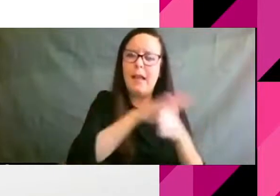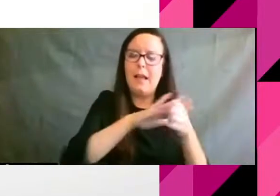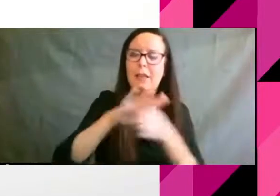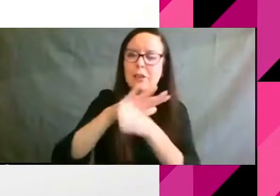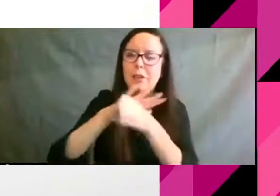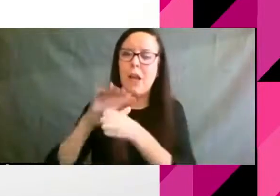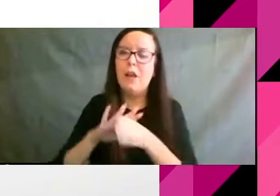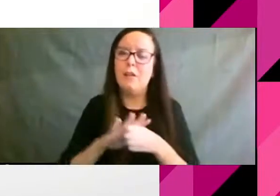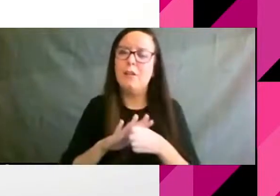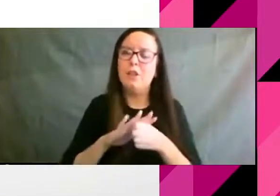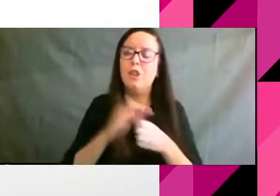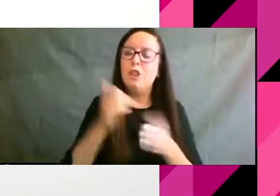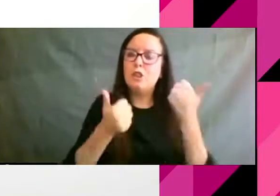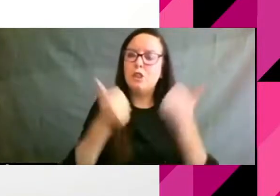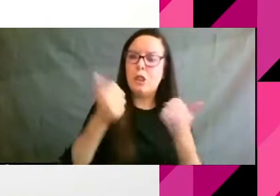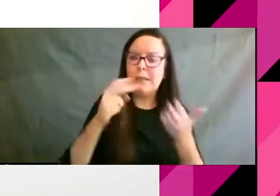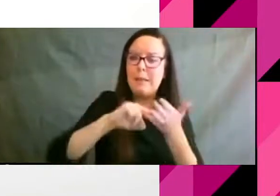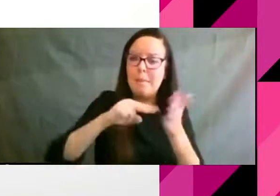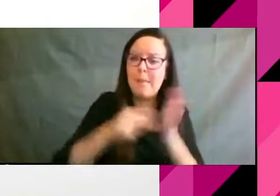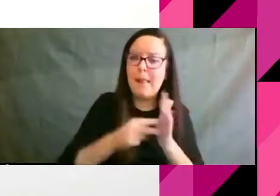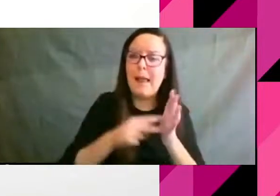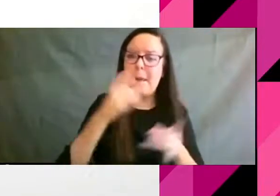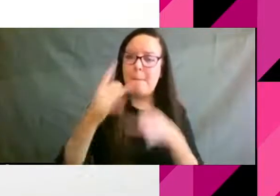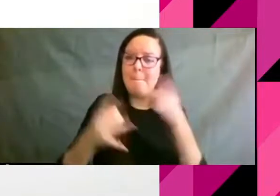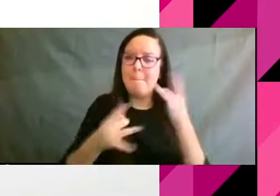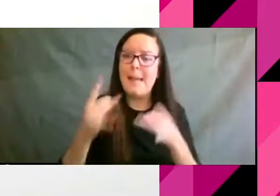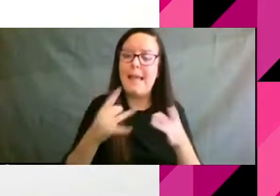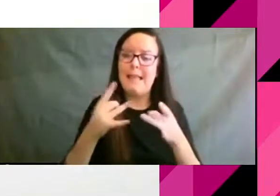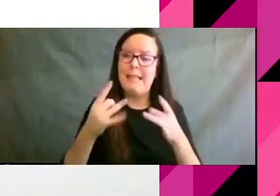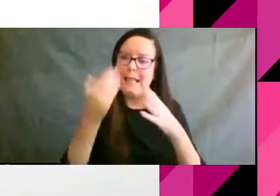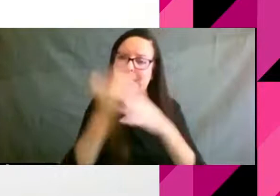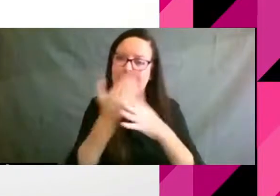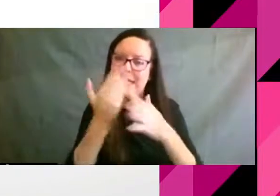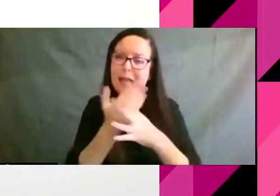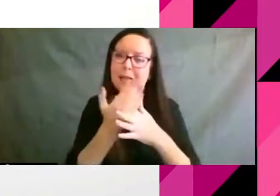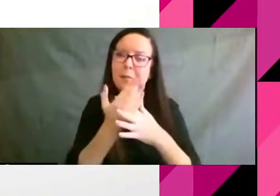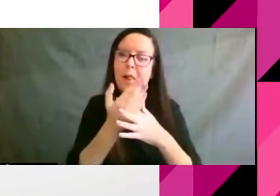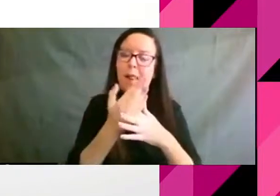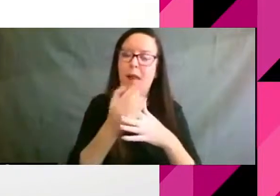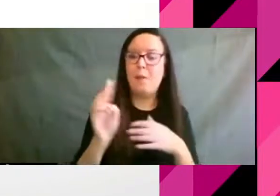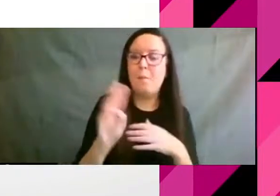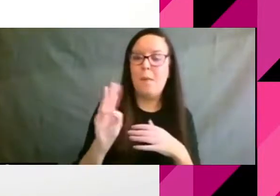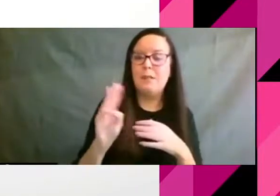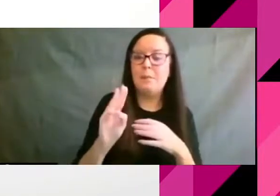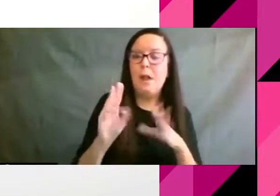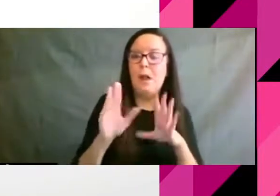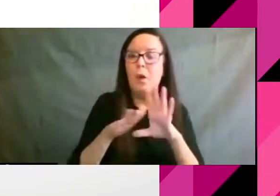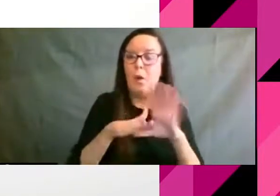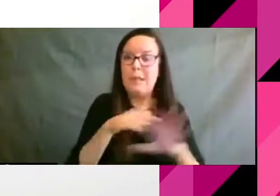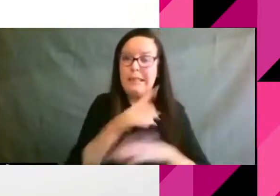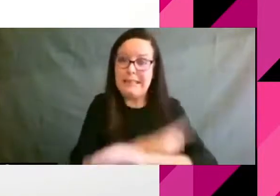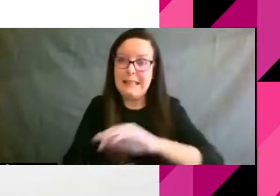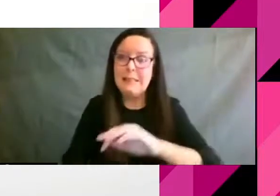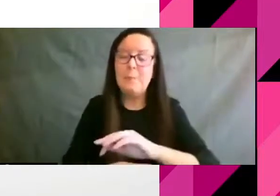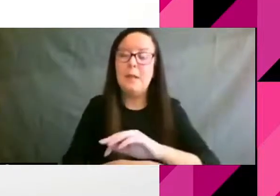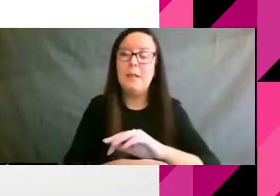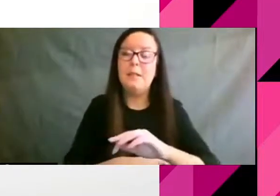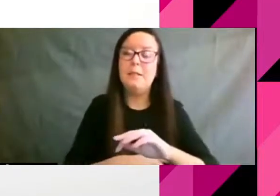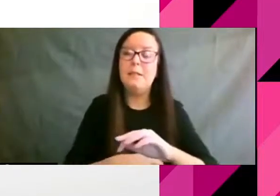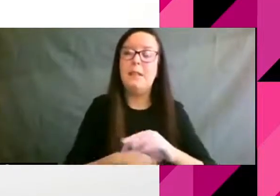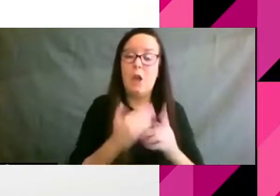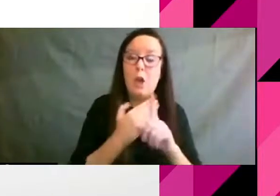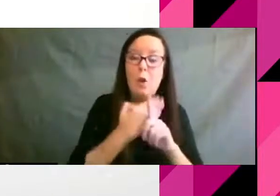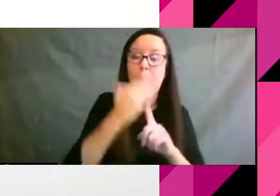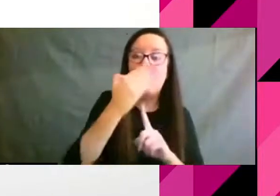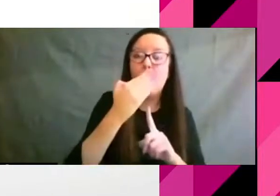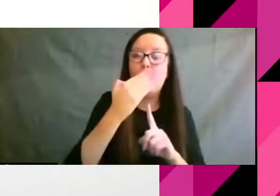plans, which seek to make justice as accessible as possible for persons with disability. These focus on everything from improving remedies